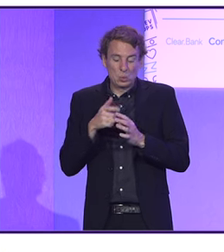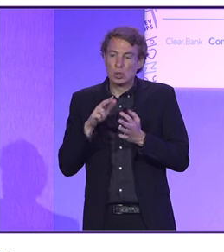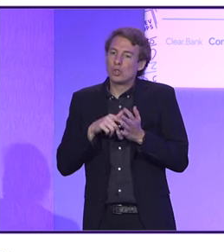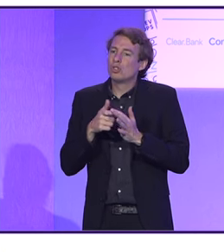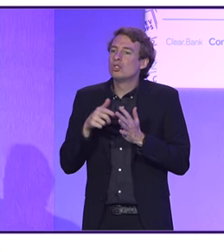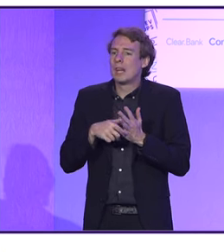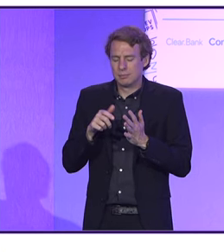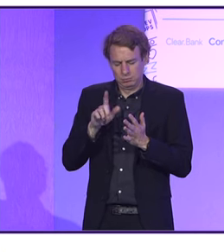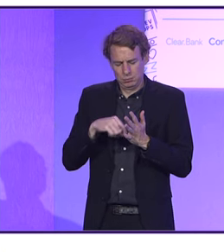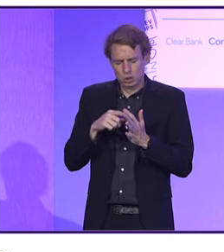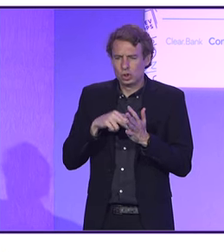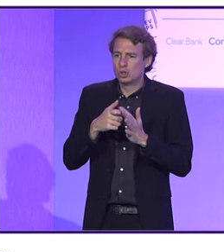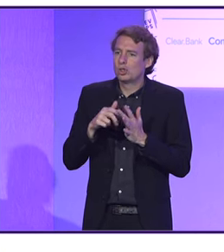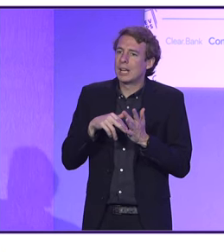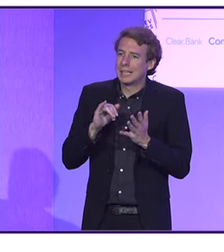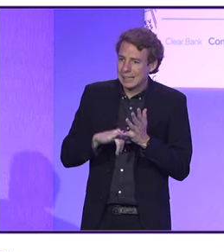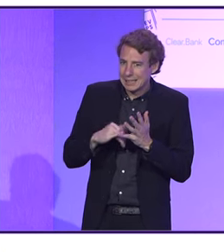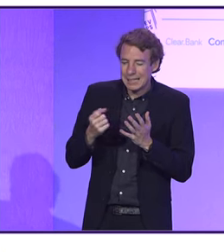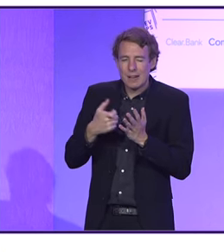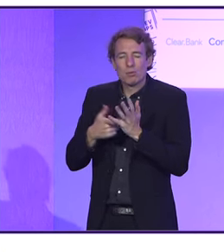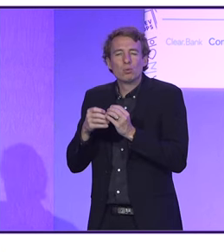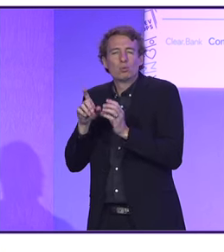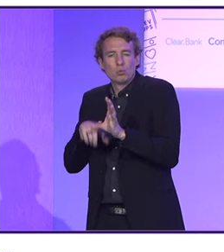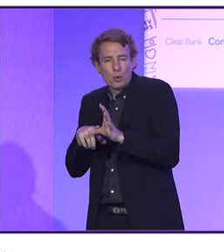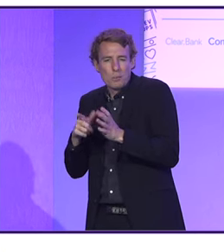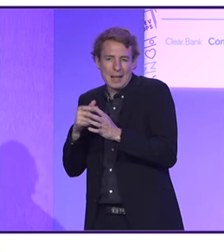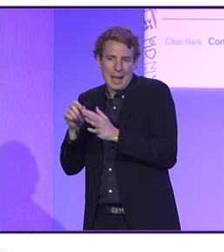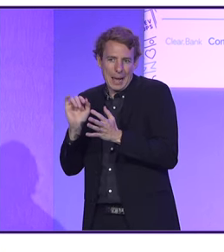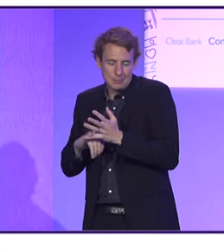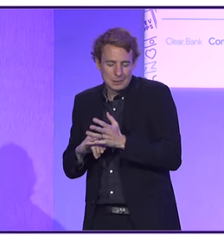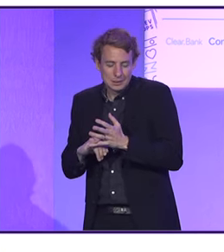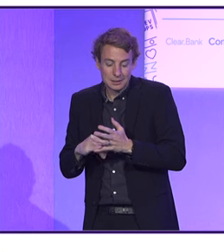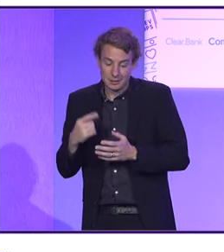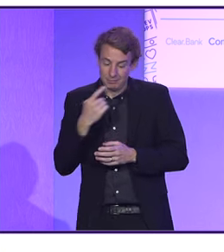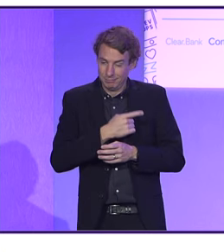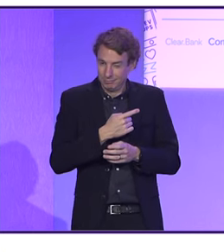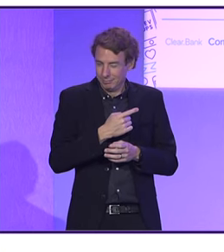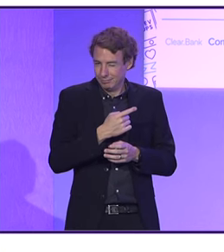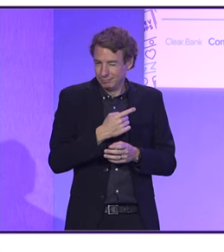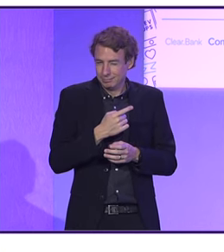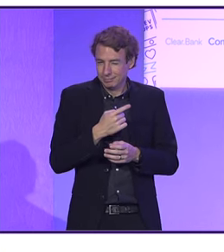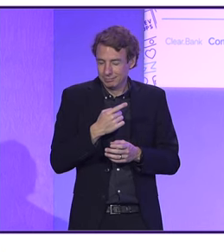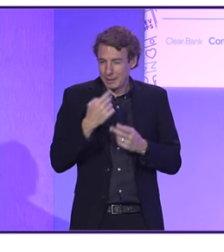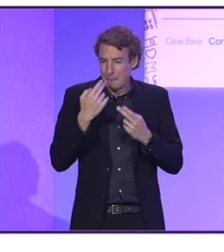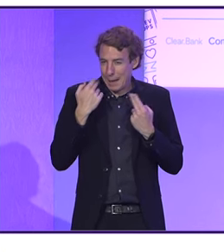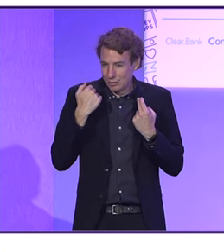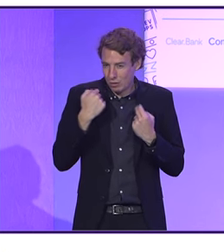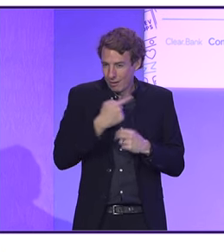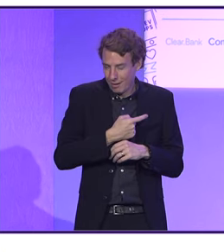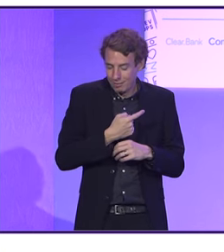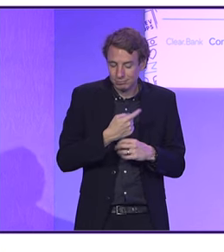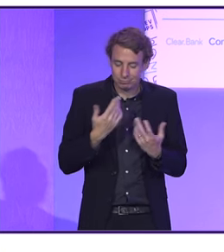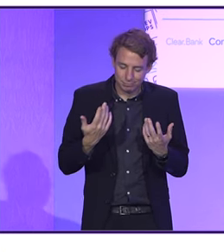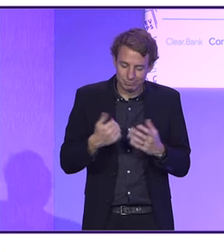code base called Capistrano to deploy our Ruby apps. And this little character here is the GovUK Badger of Deploy, who was an early team